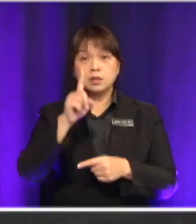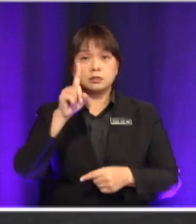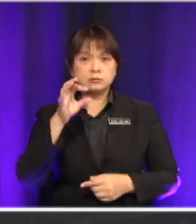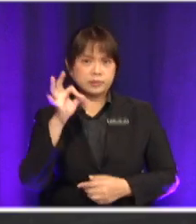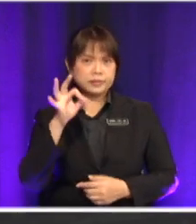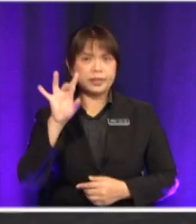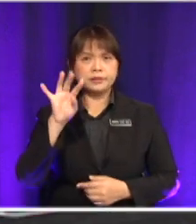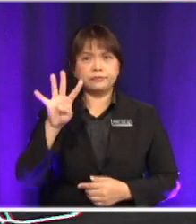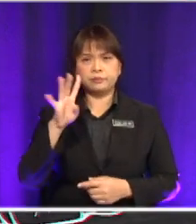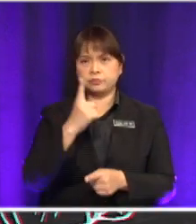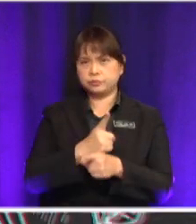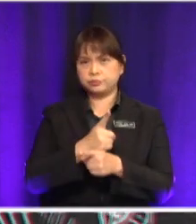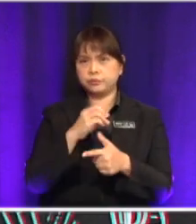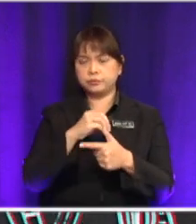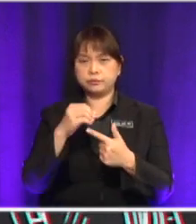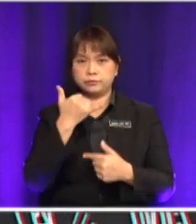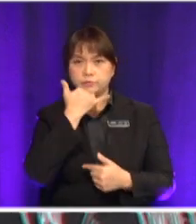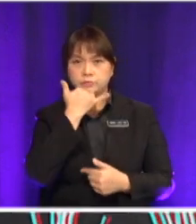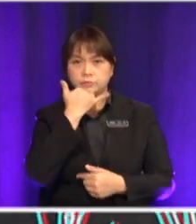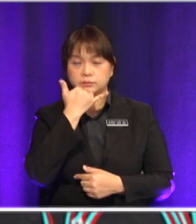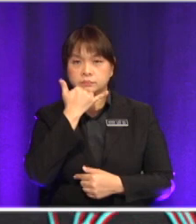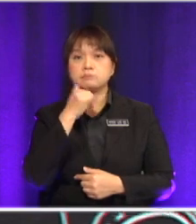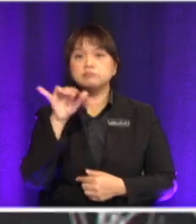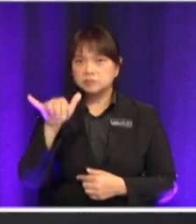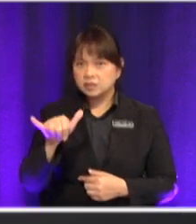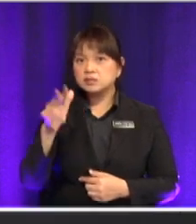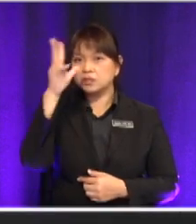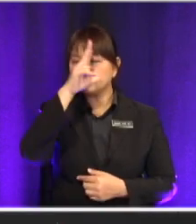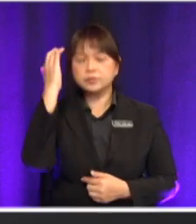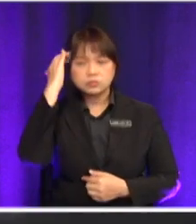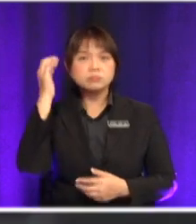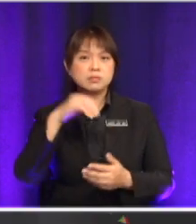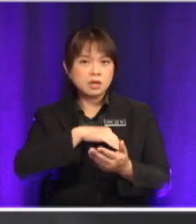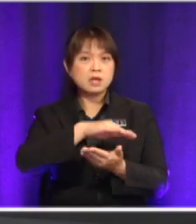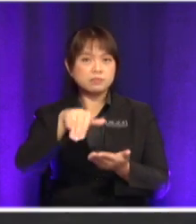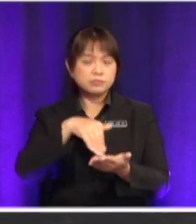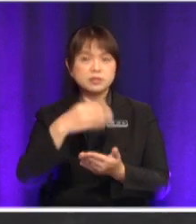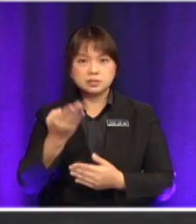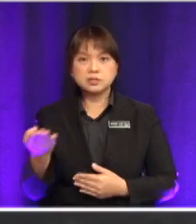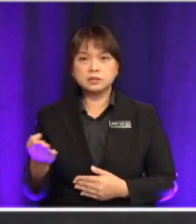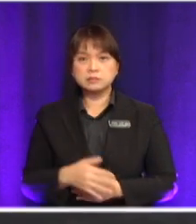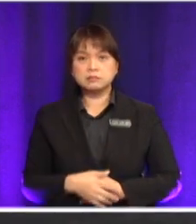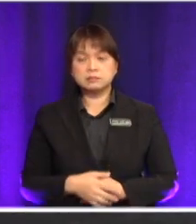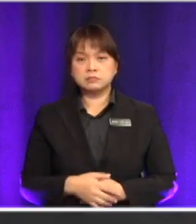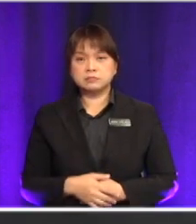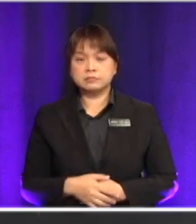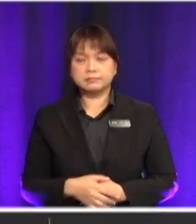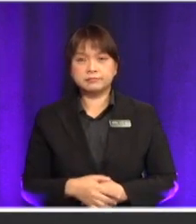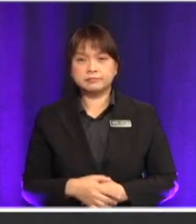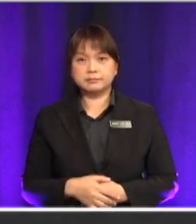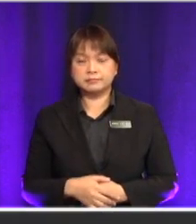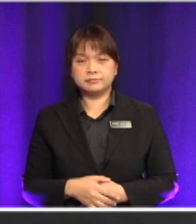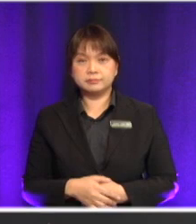Are you sure? Yes, that's correct. That's scary. Yes, it is. It's kind of scary in 1984. Okay, what about